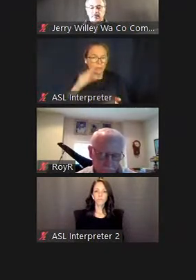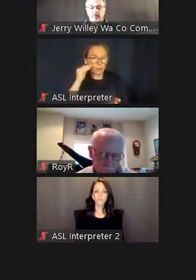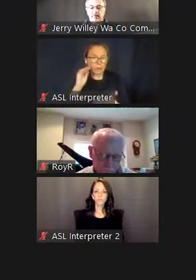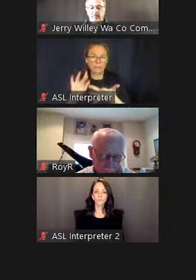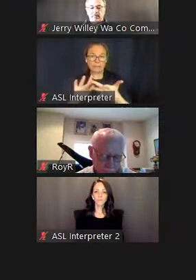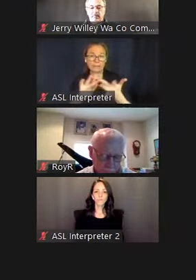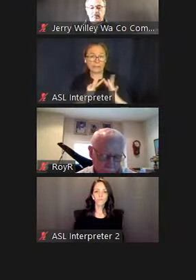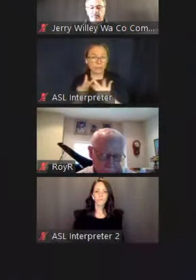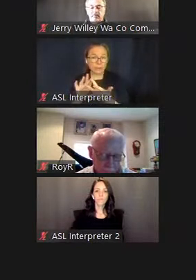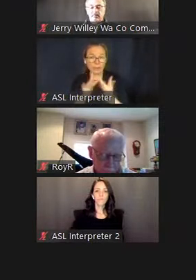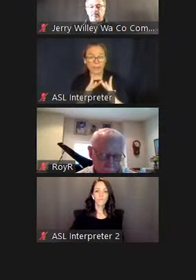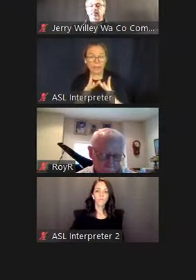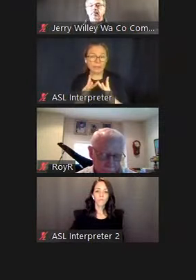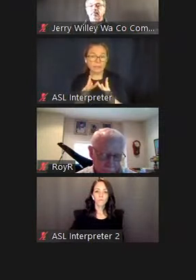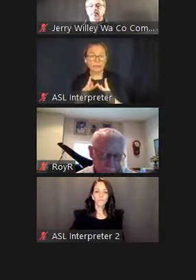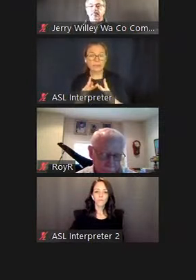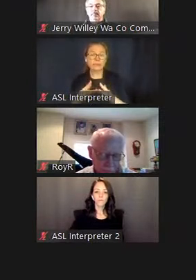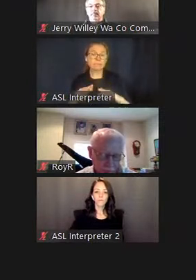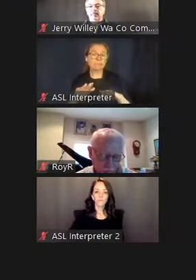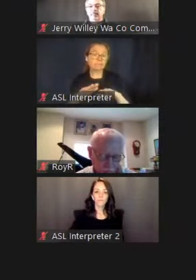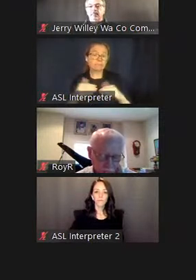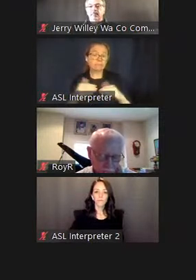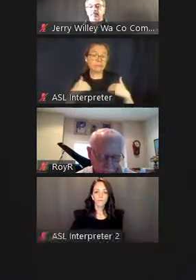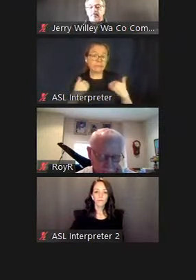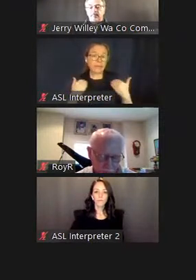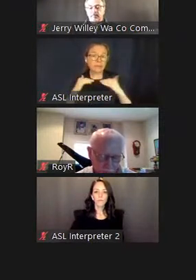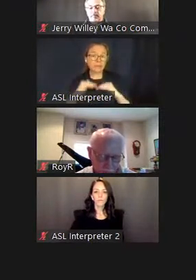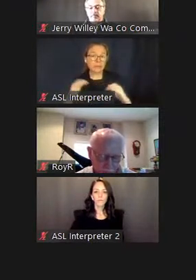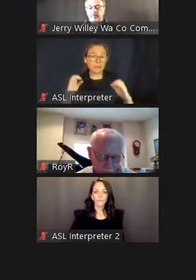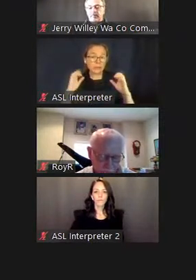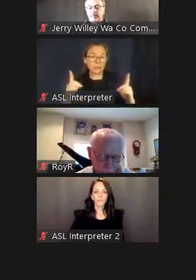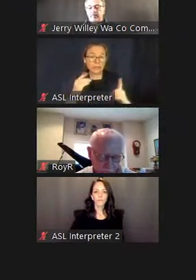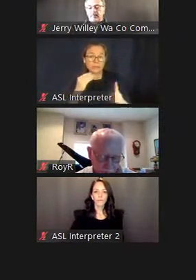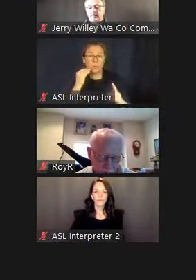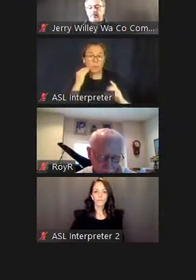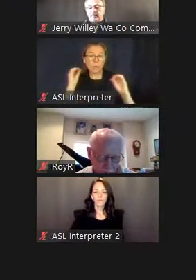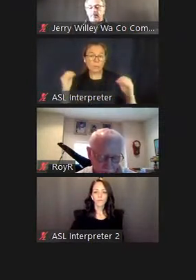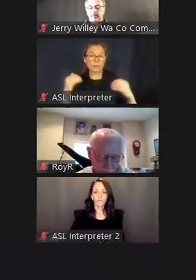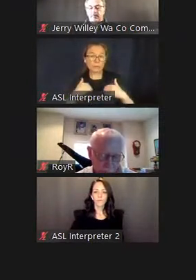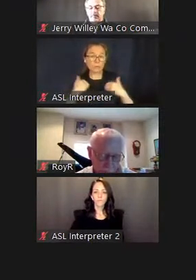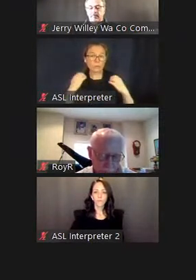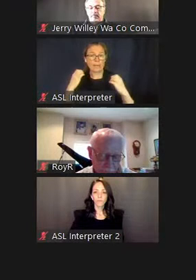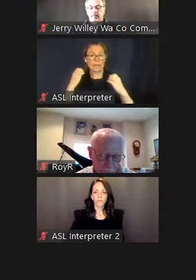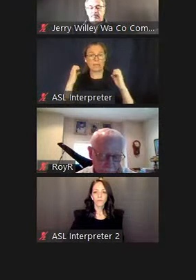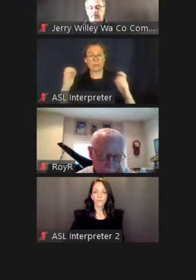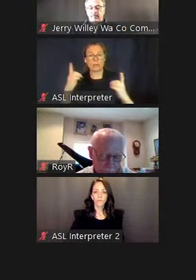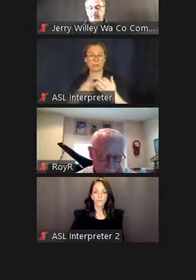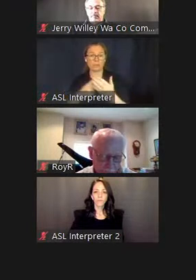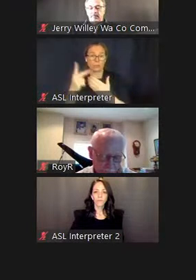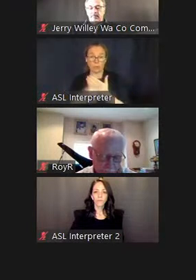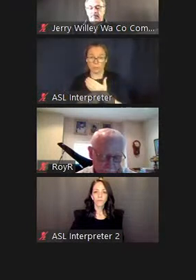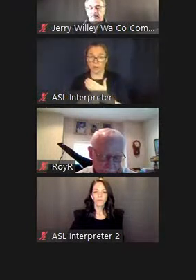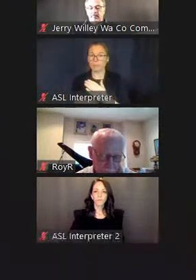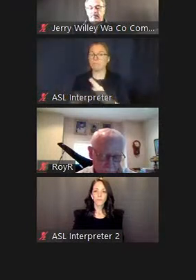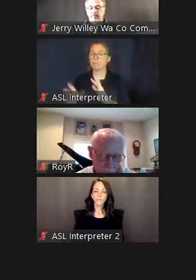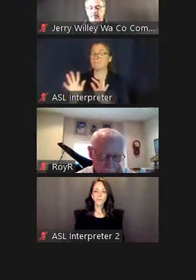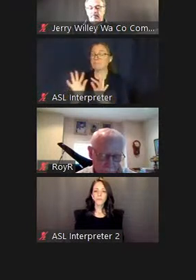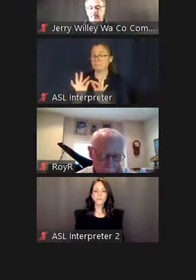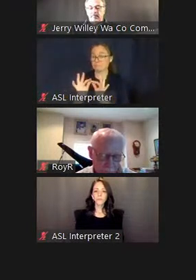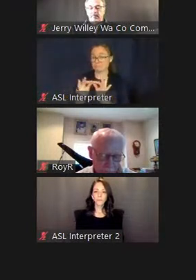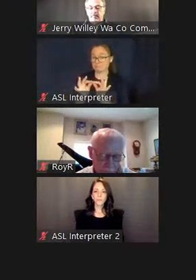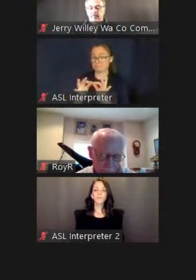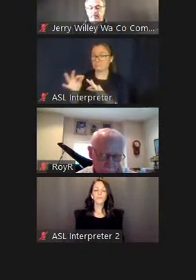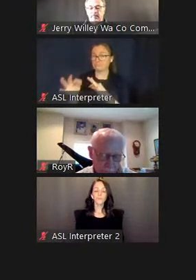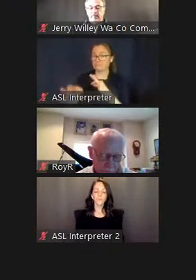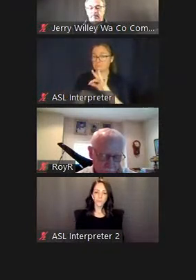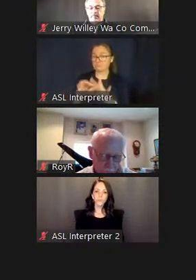childhood education, as well as homeless youth programs. What we're going to be talking about today is actually that funding that went